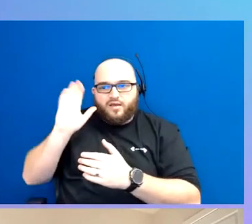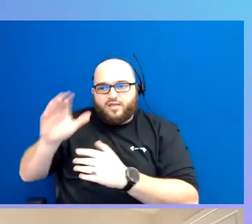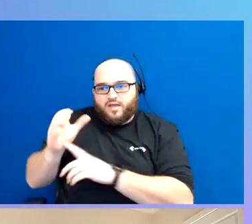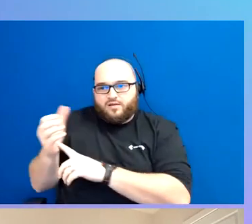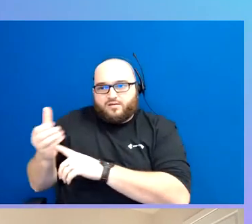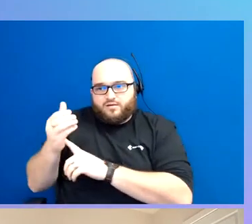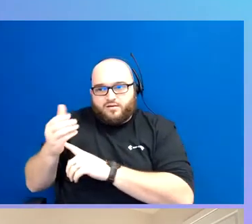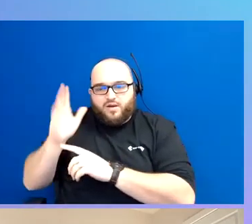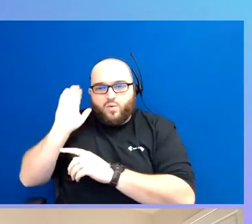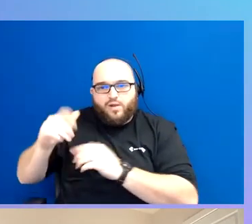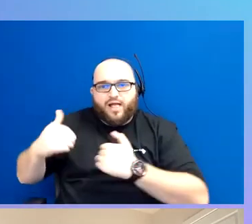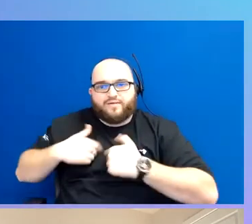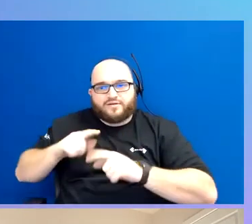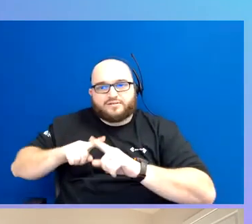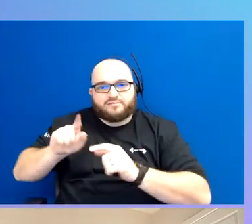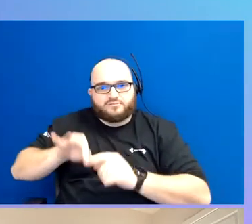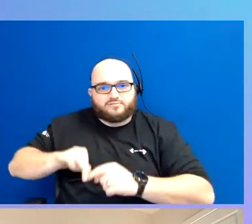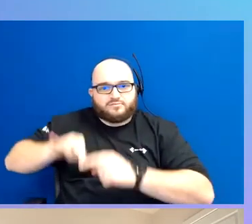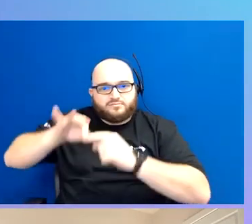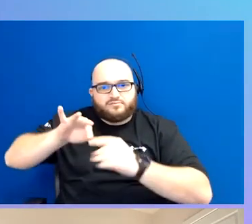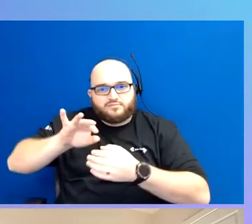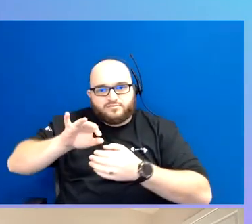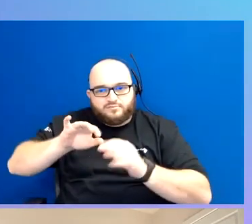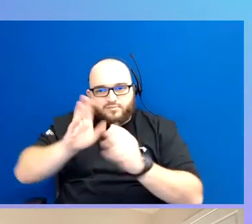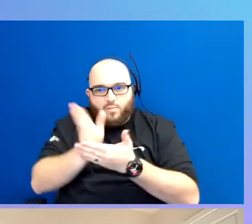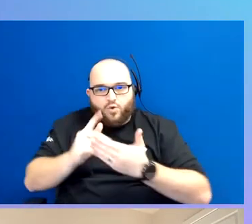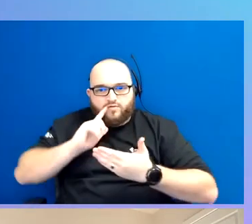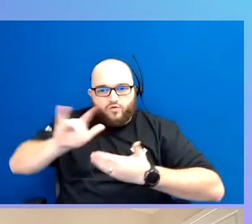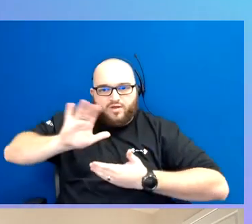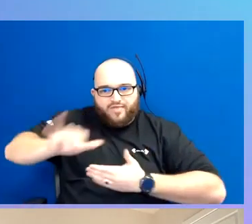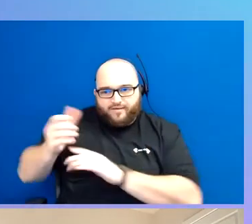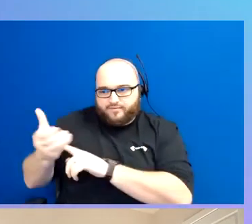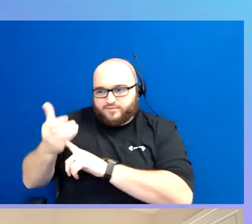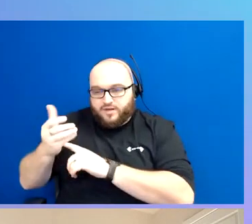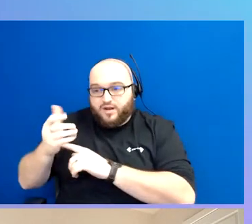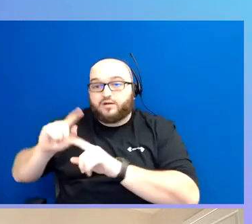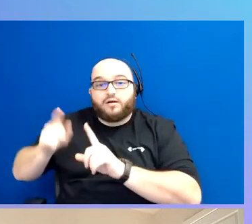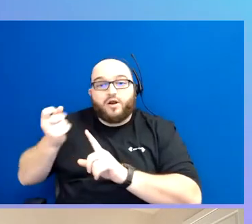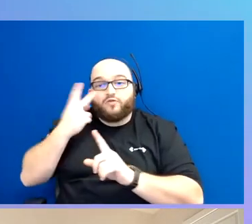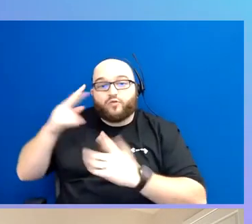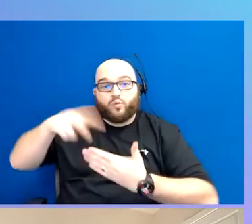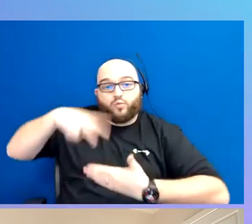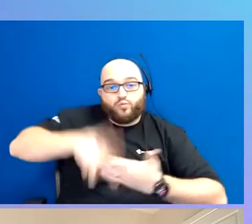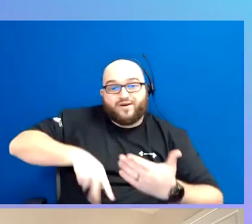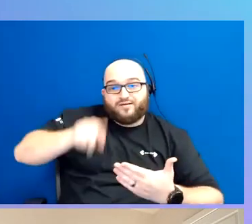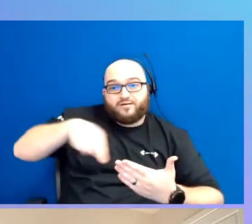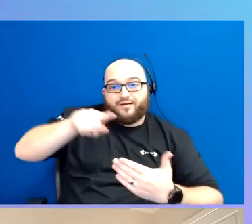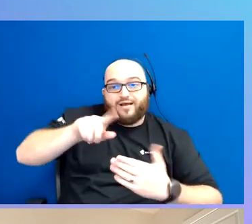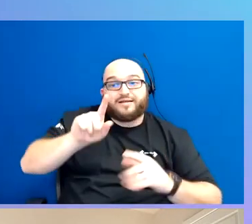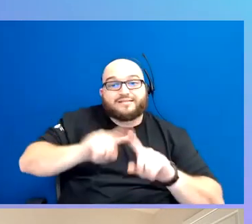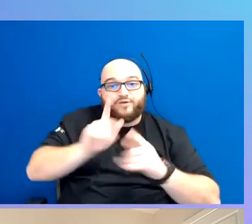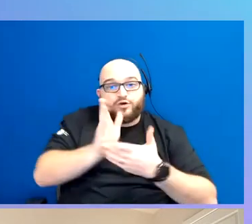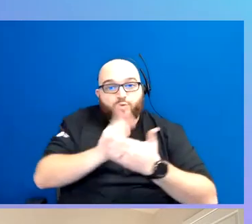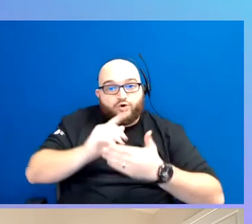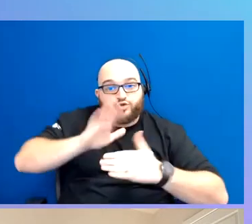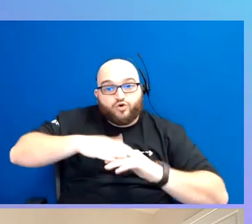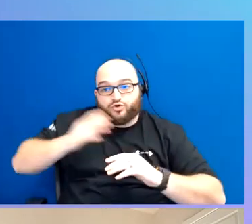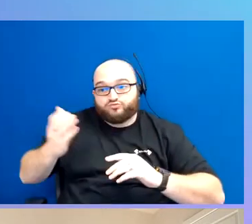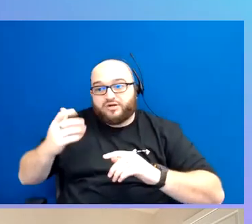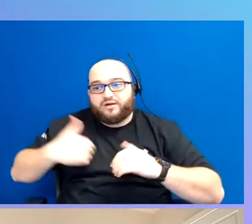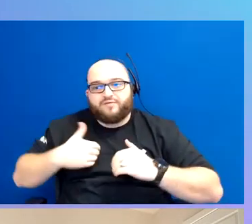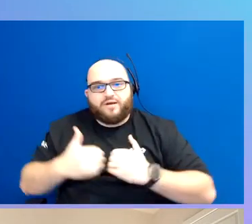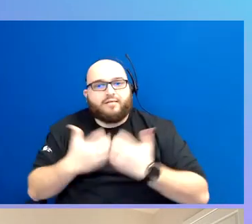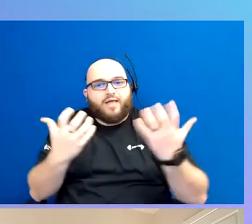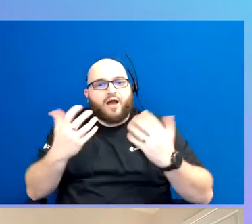the elements on the screen. Now, while rendering the elements on the screen, there are a lot of